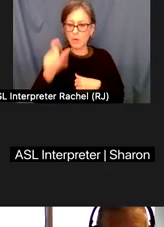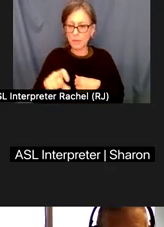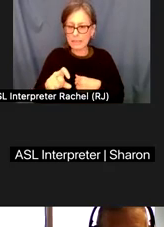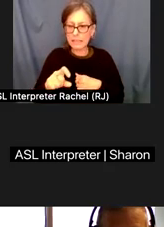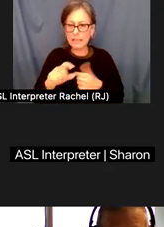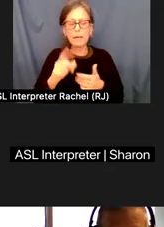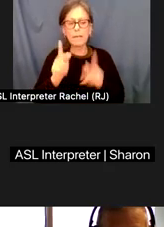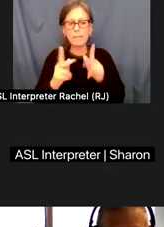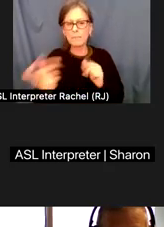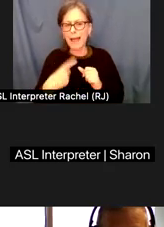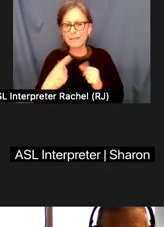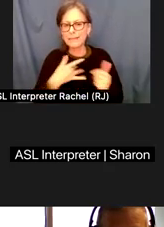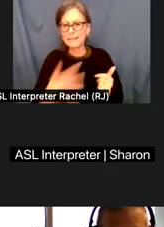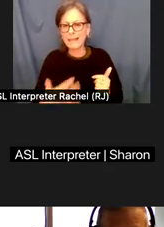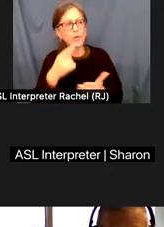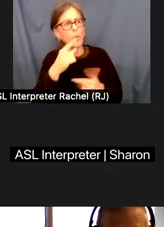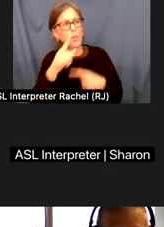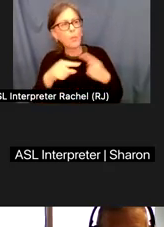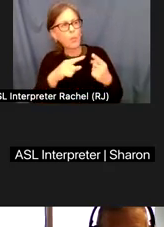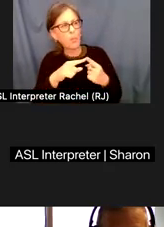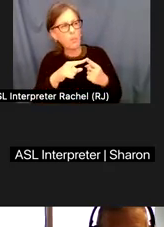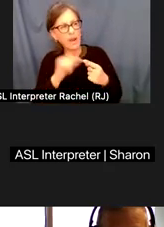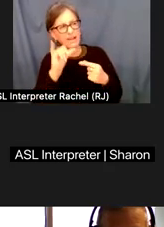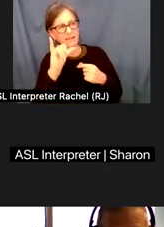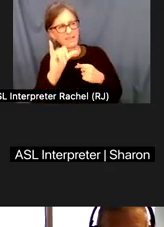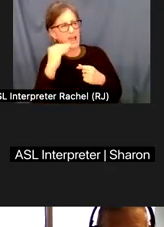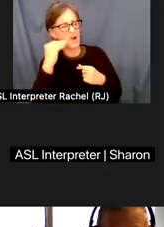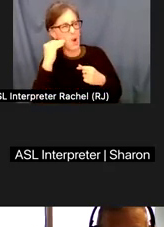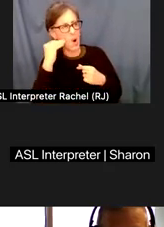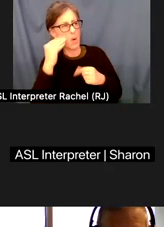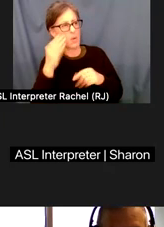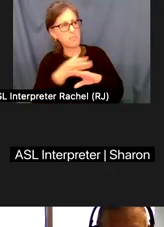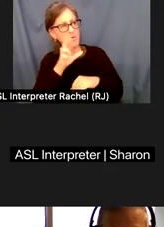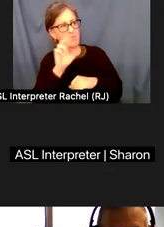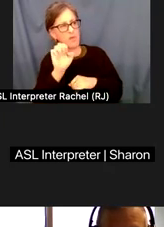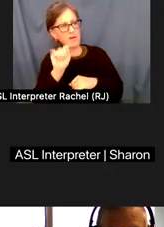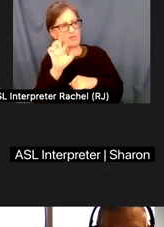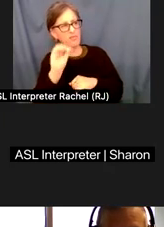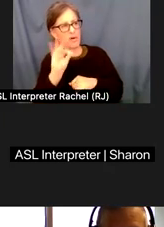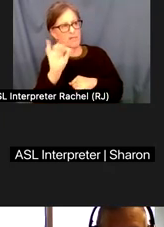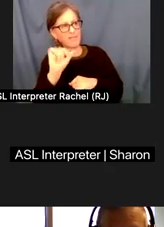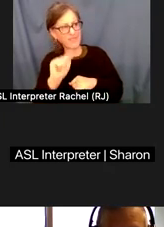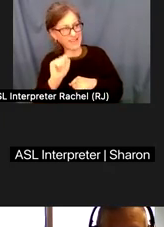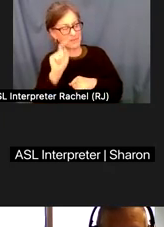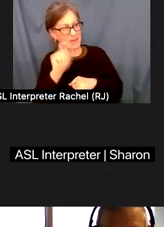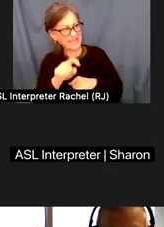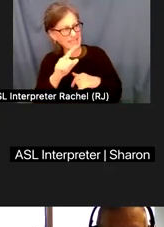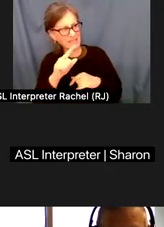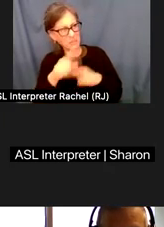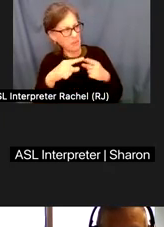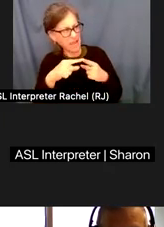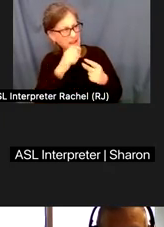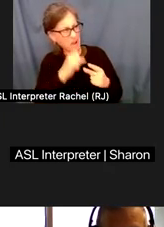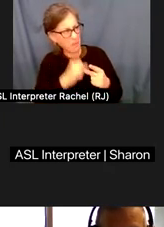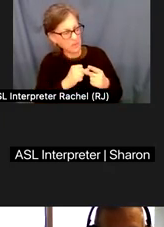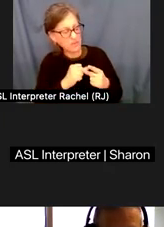of, at what point is the type of retrofitting that is common needed? Typically, buildings,